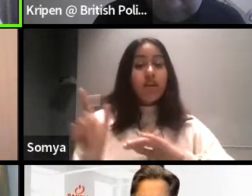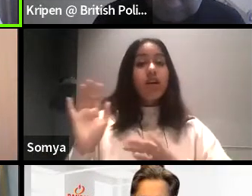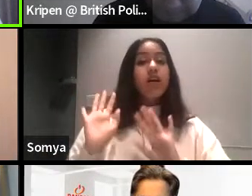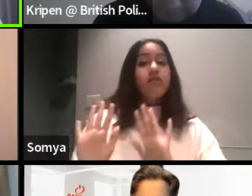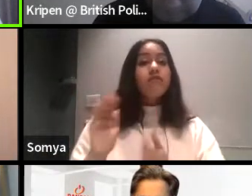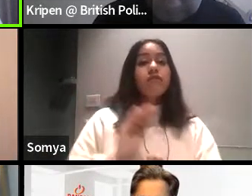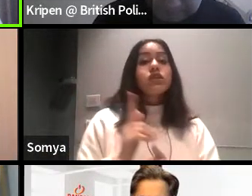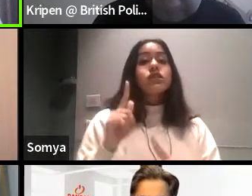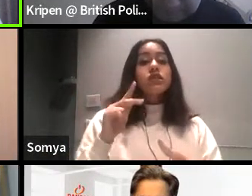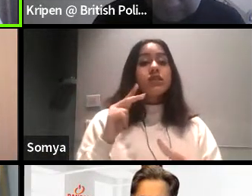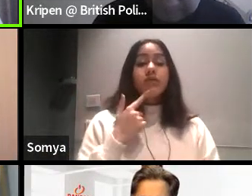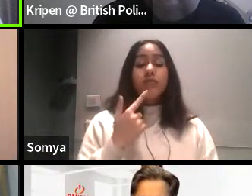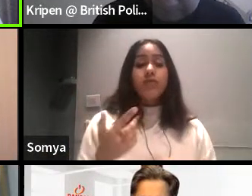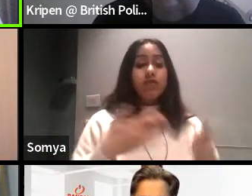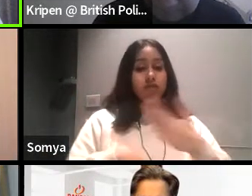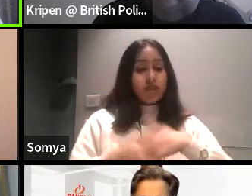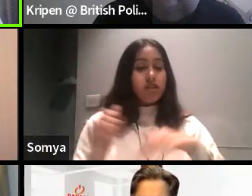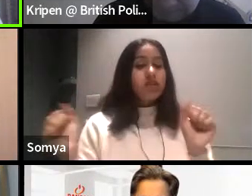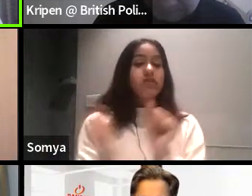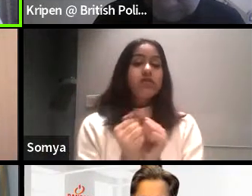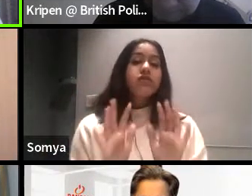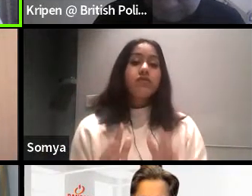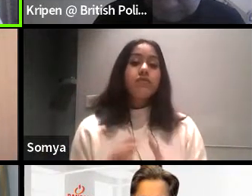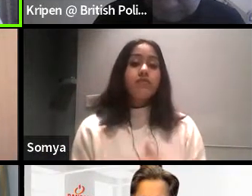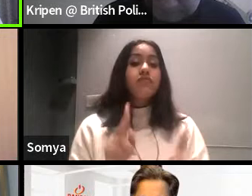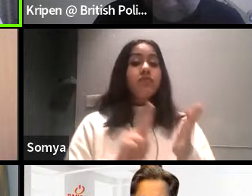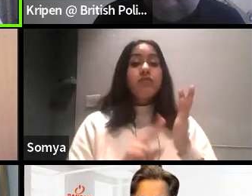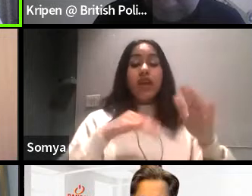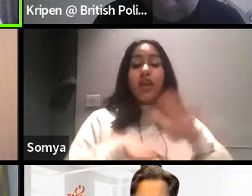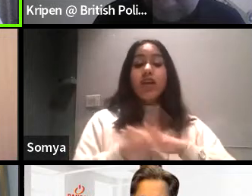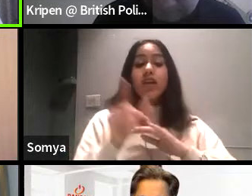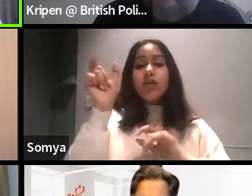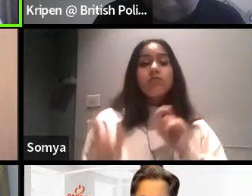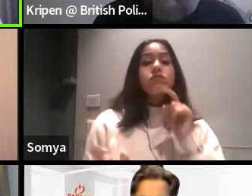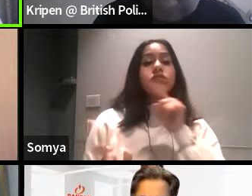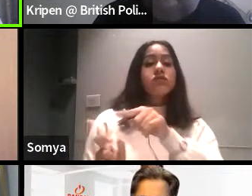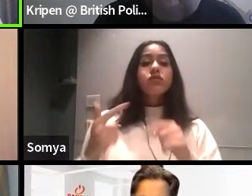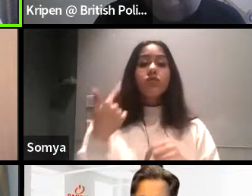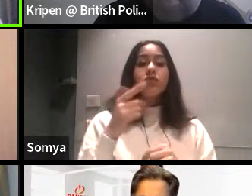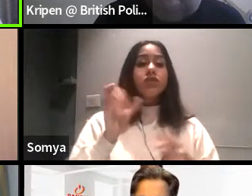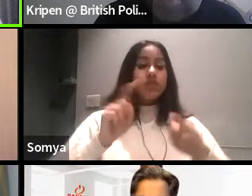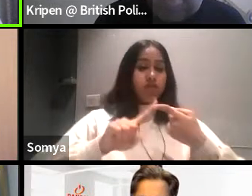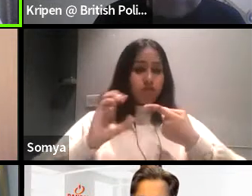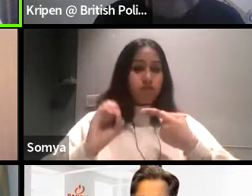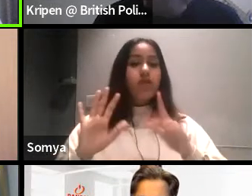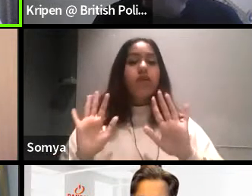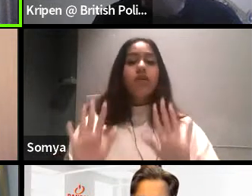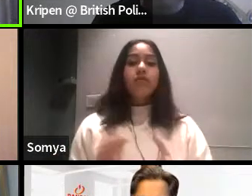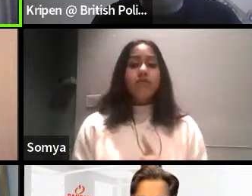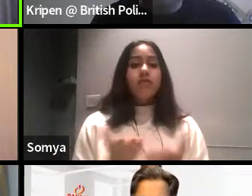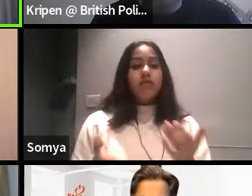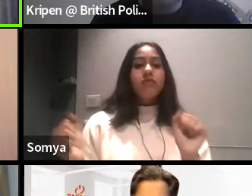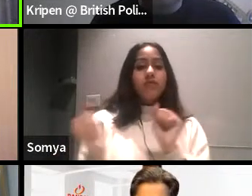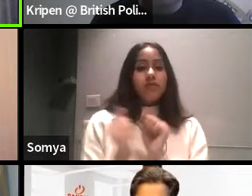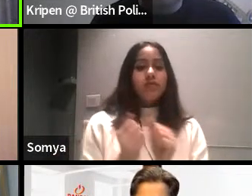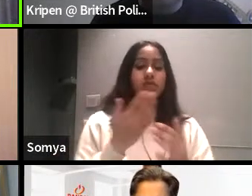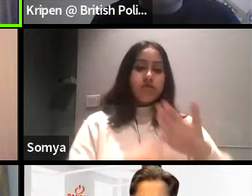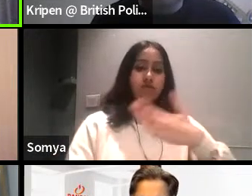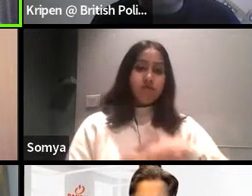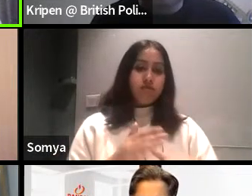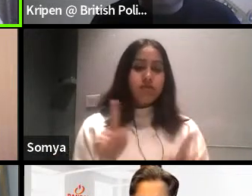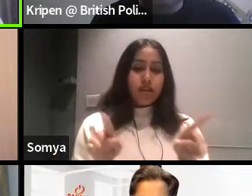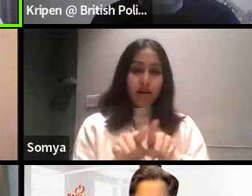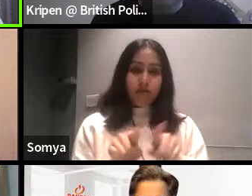you with us, sir. Mr. Nish Parikh, CEO, Rangam. Delighted to have you with us, sir.